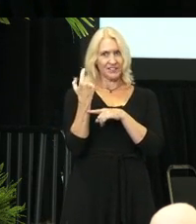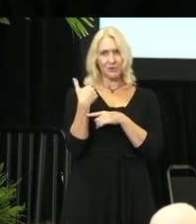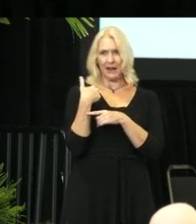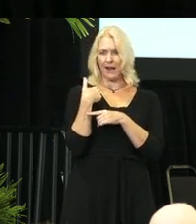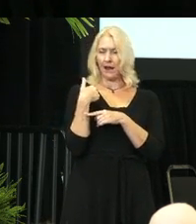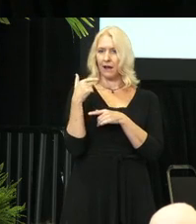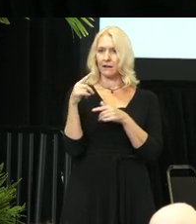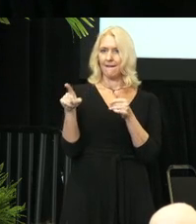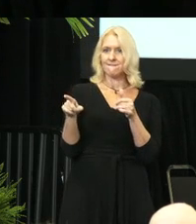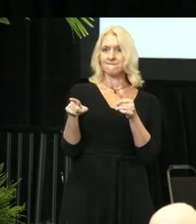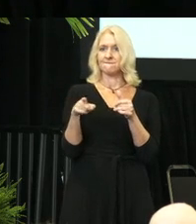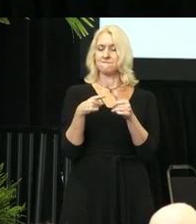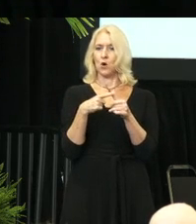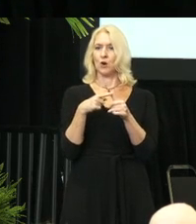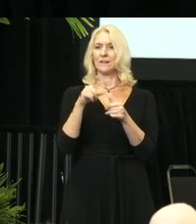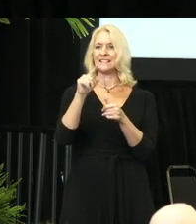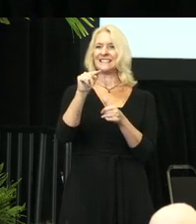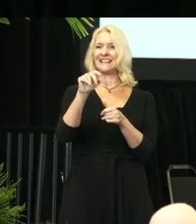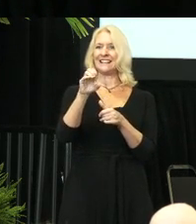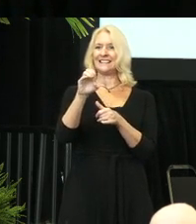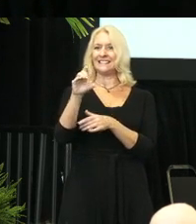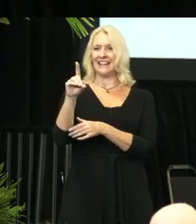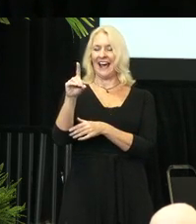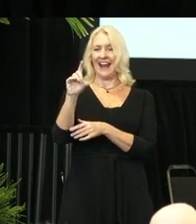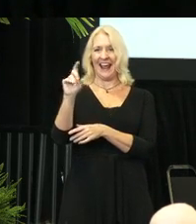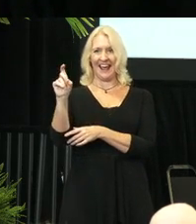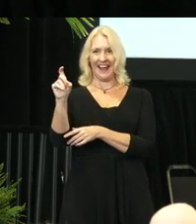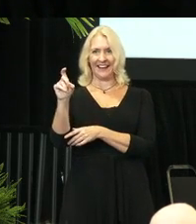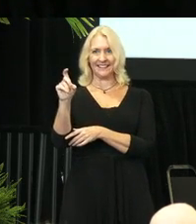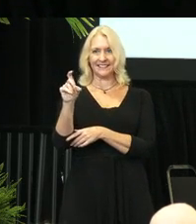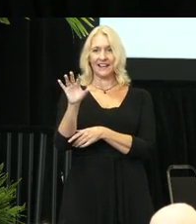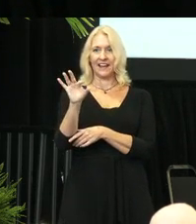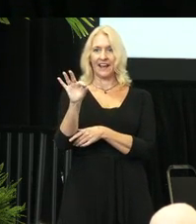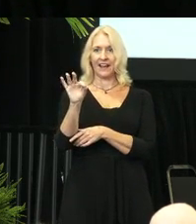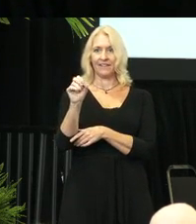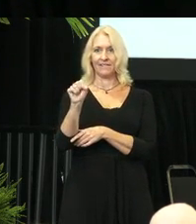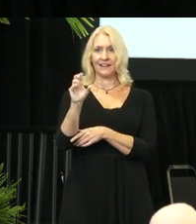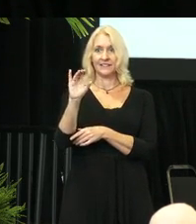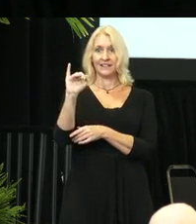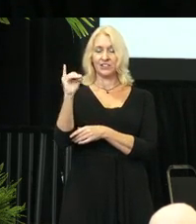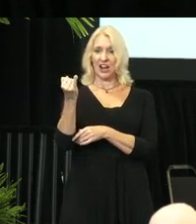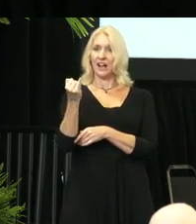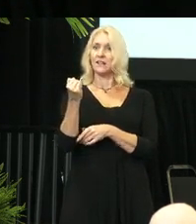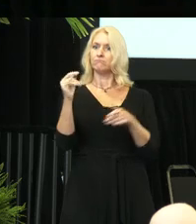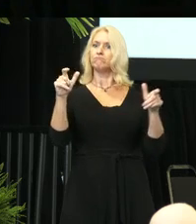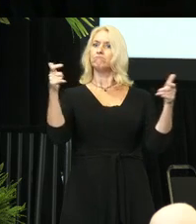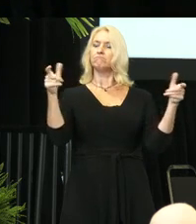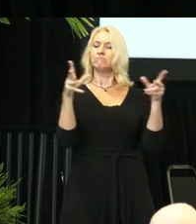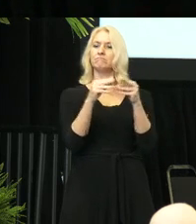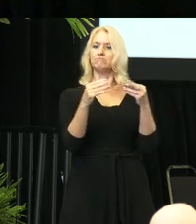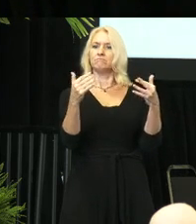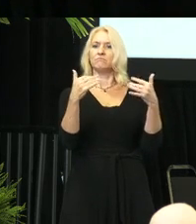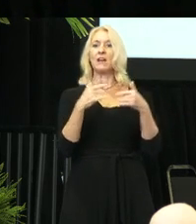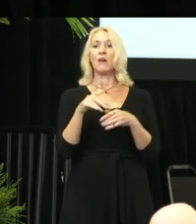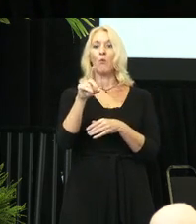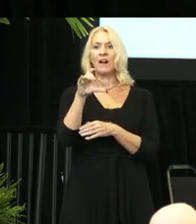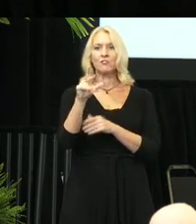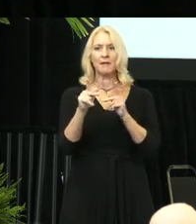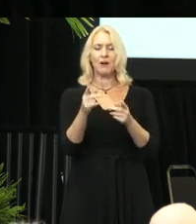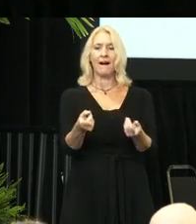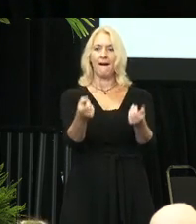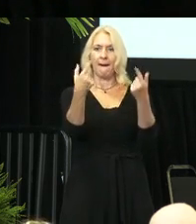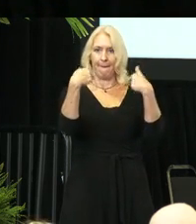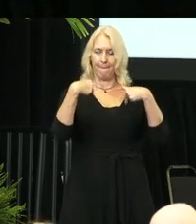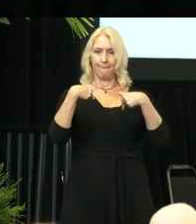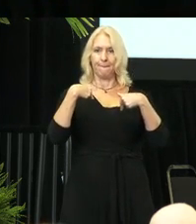event of TEDx FSCJ, provided thoughtful idea sharing with 100 individuals in the audience and